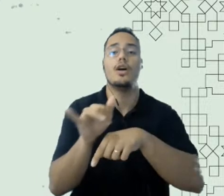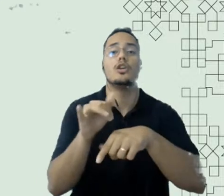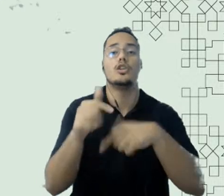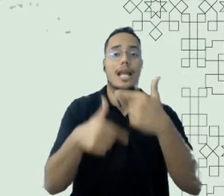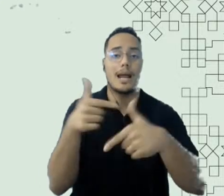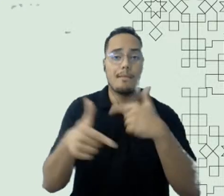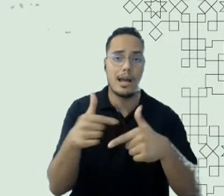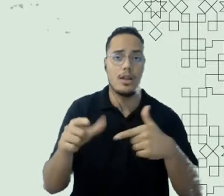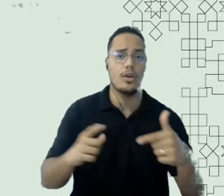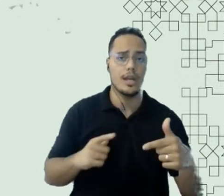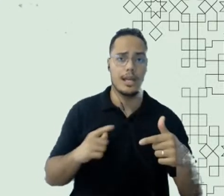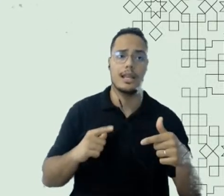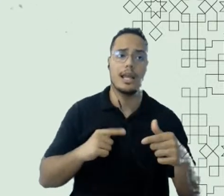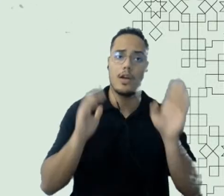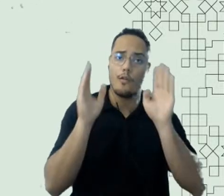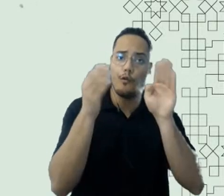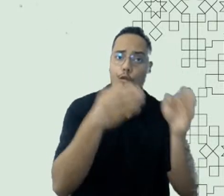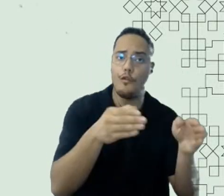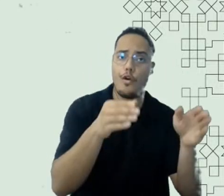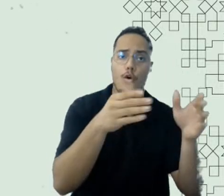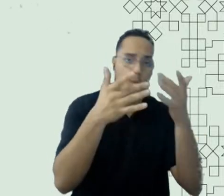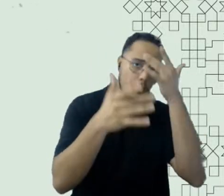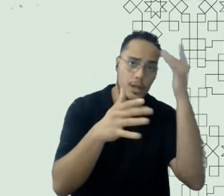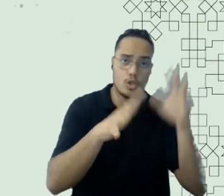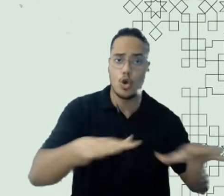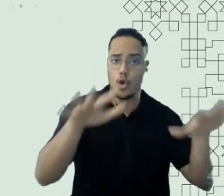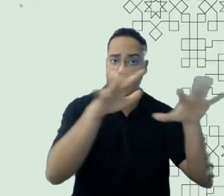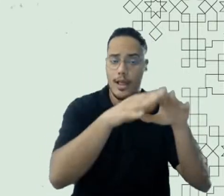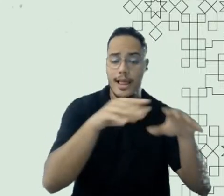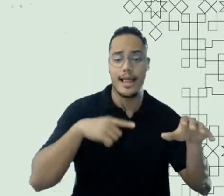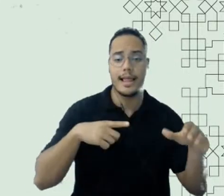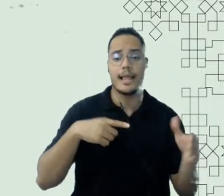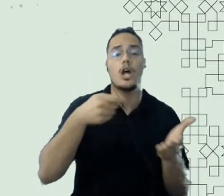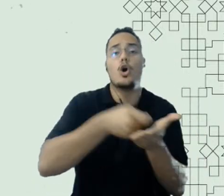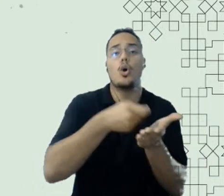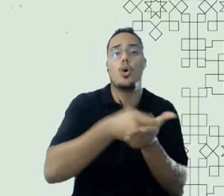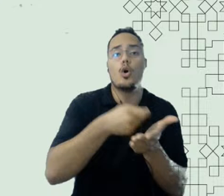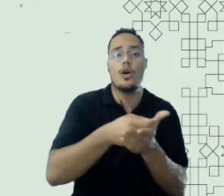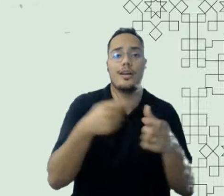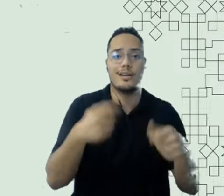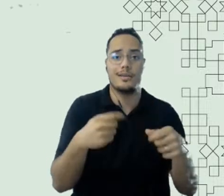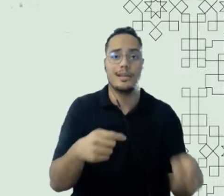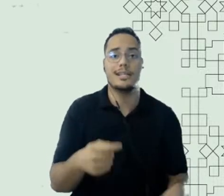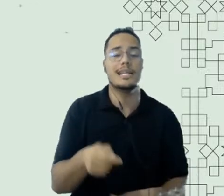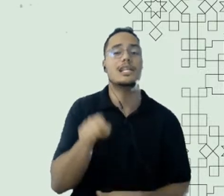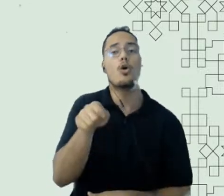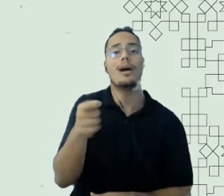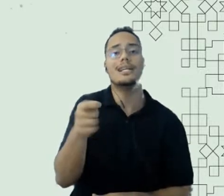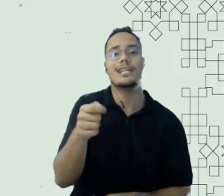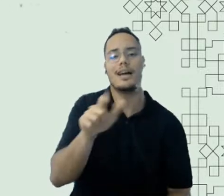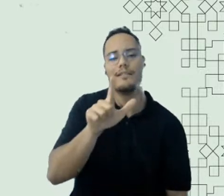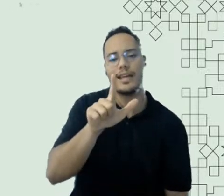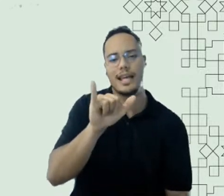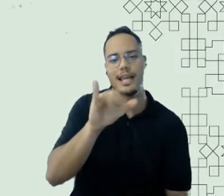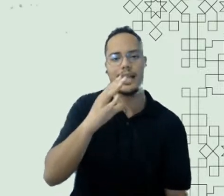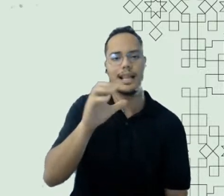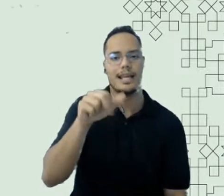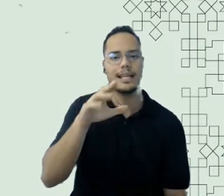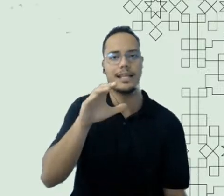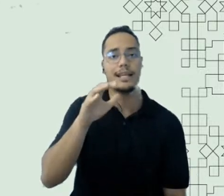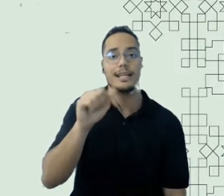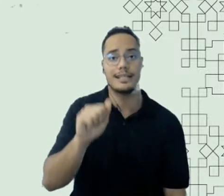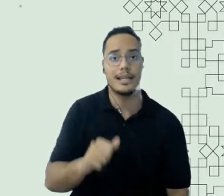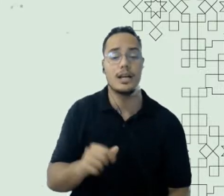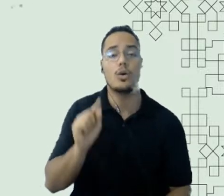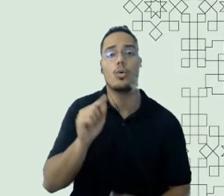act covered by an exclusive right under copyright. What is interesting is that actually